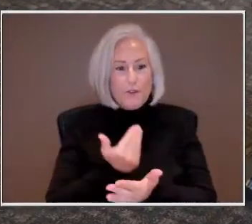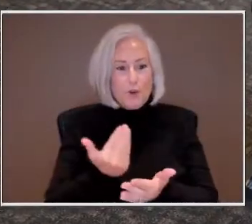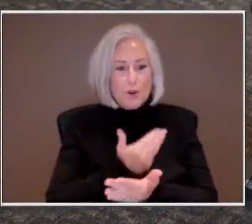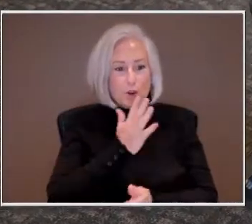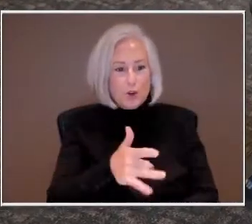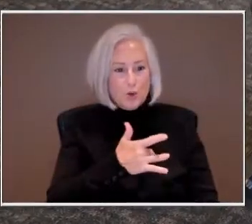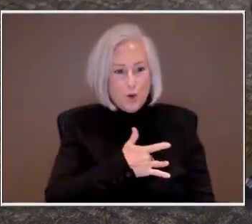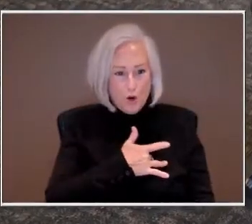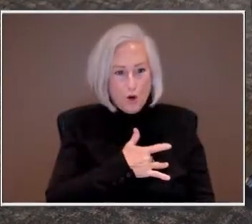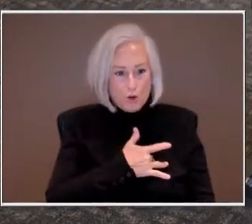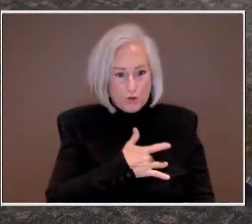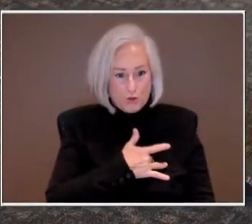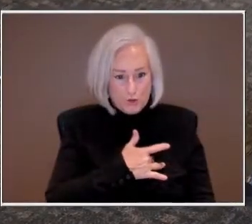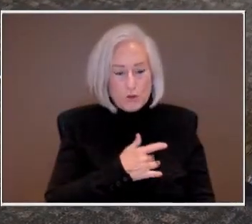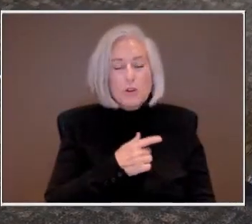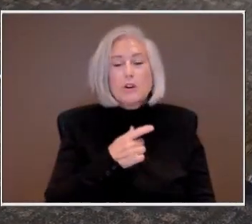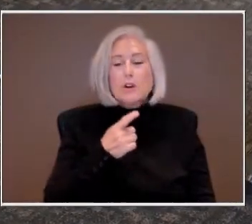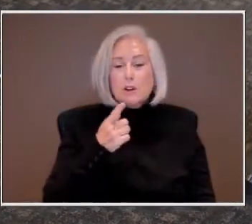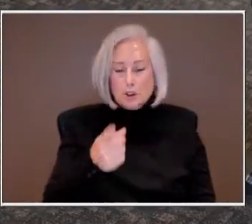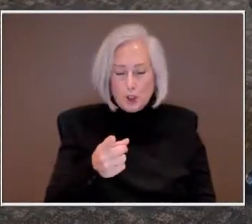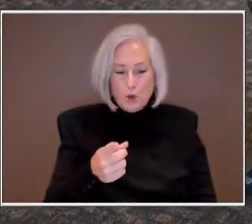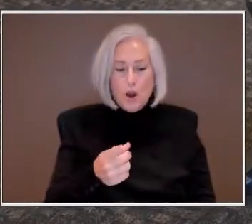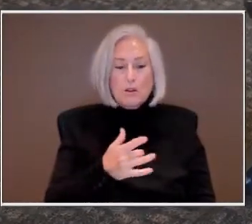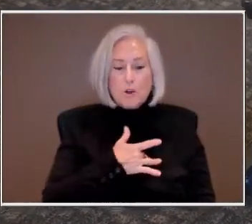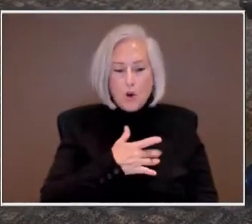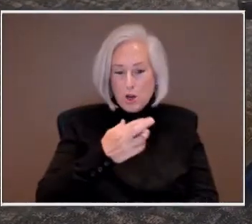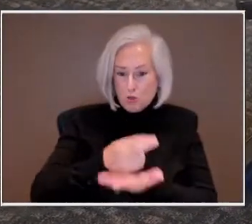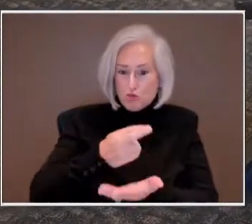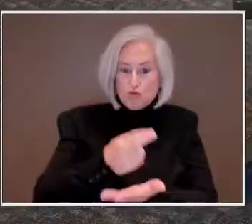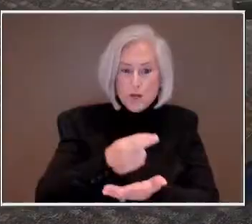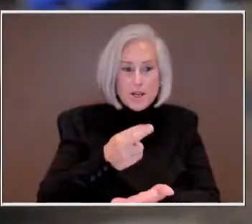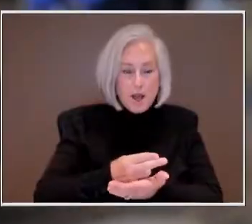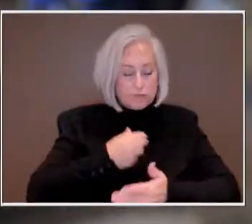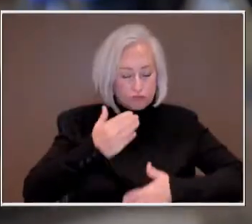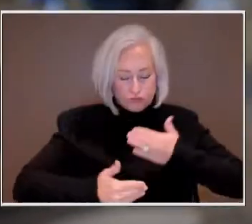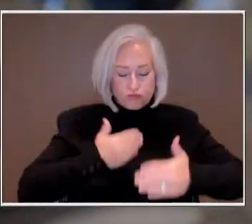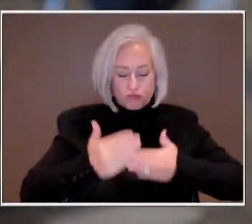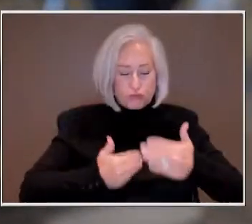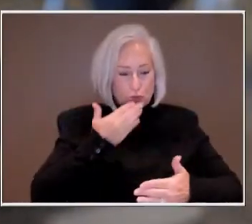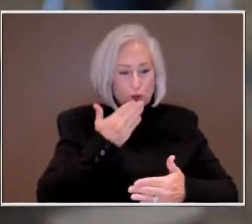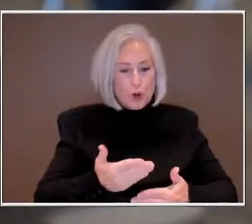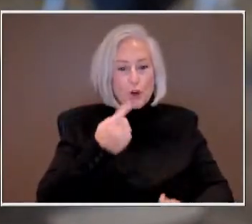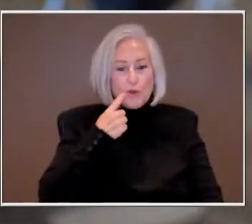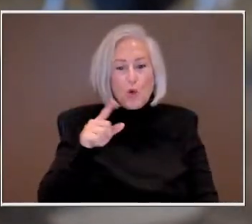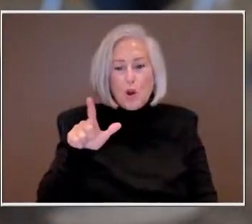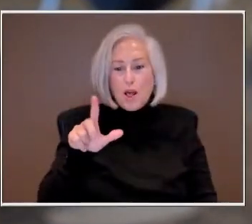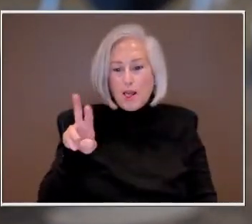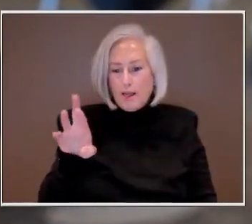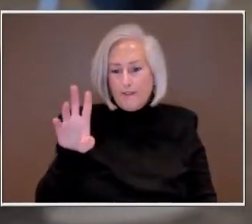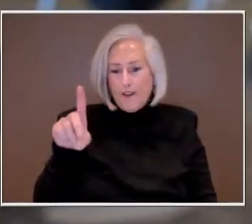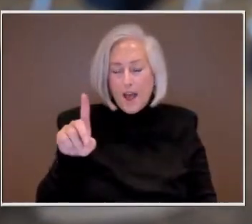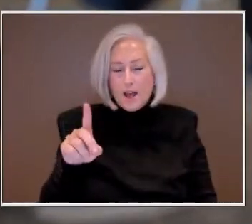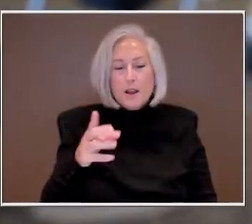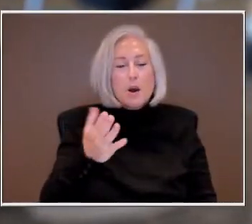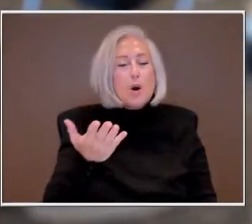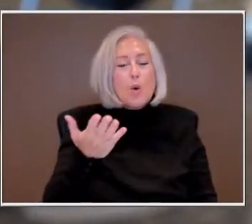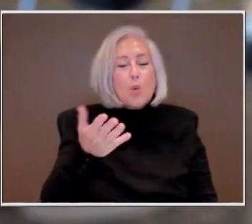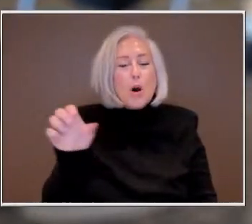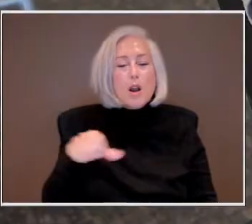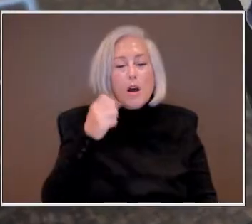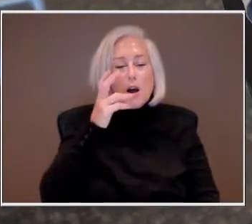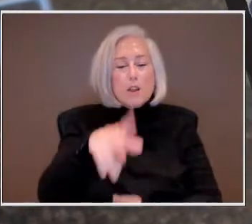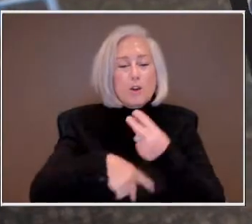cardiac rehab, really going pretty strong for having an LVAD. What kinds of workouts did you do in addition to the cycle